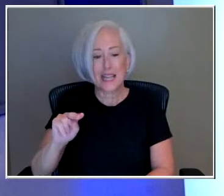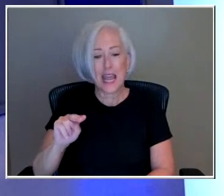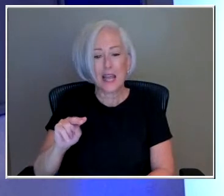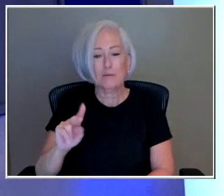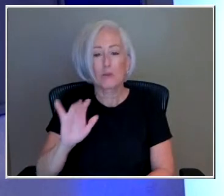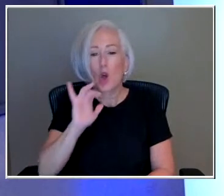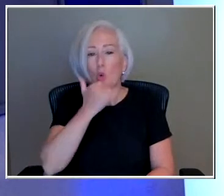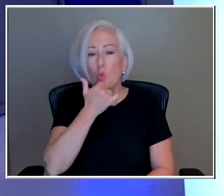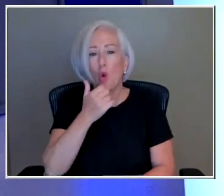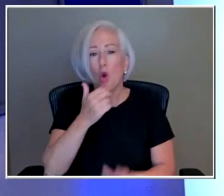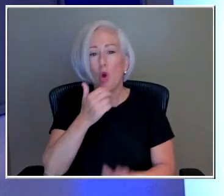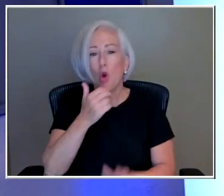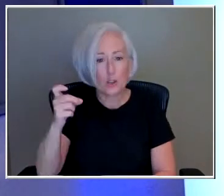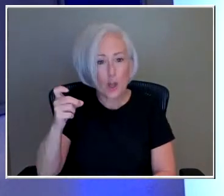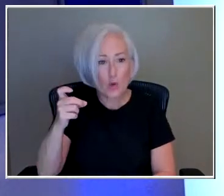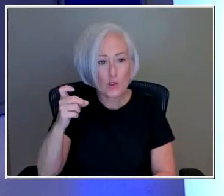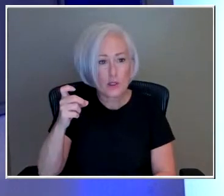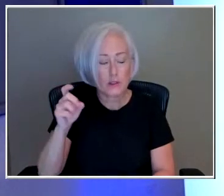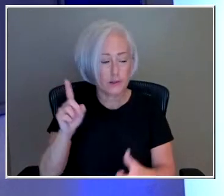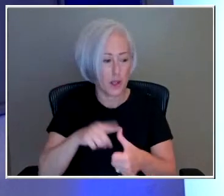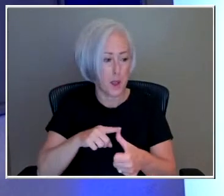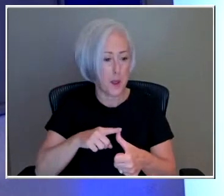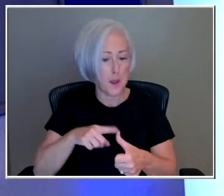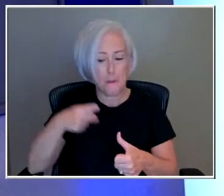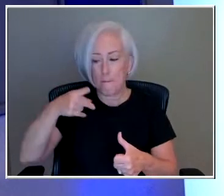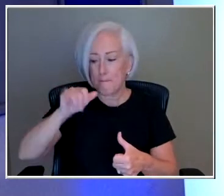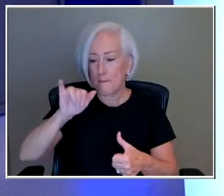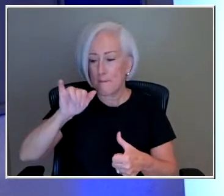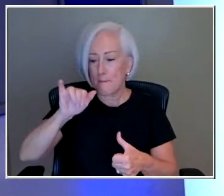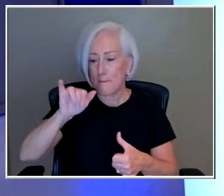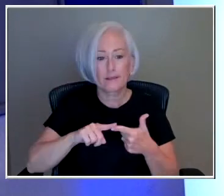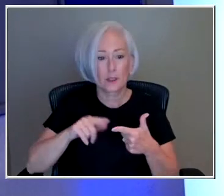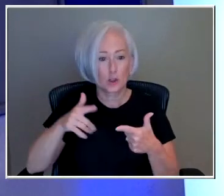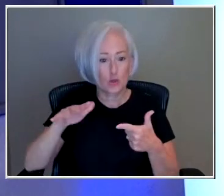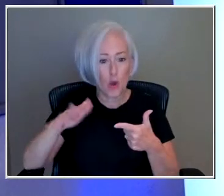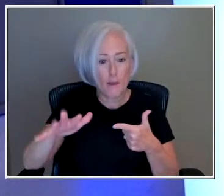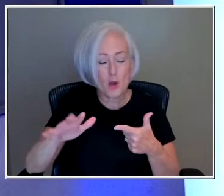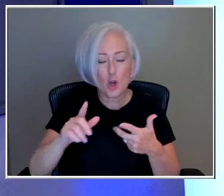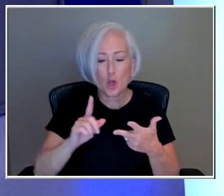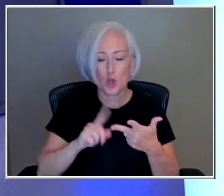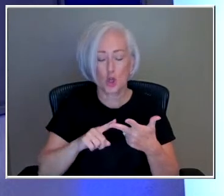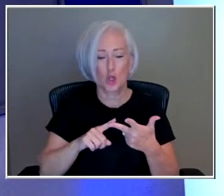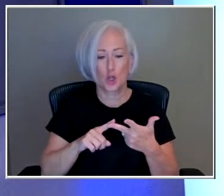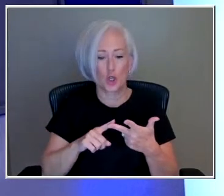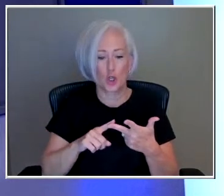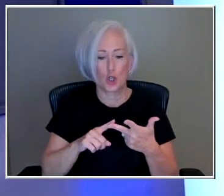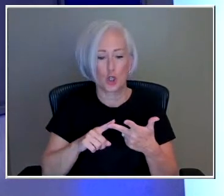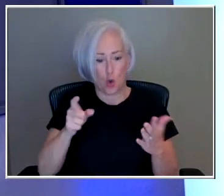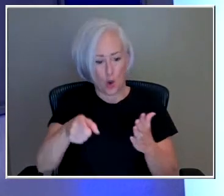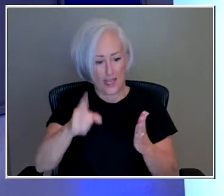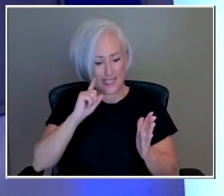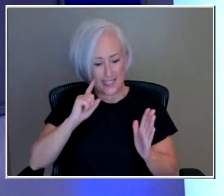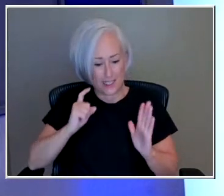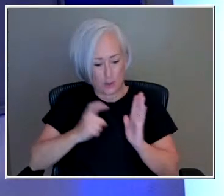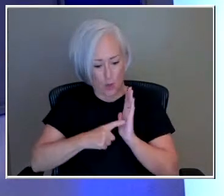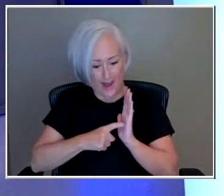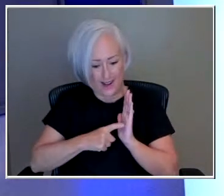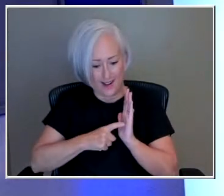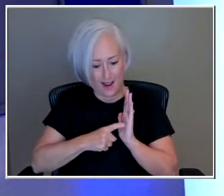others said it was tremor. Generally speaking, is diagnosing tremors difficult? What's the